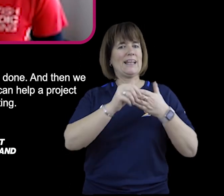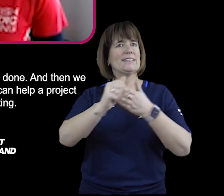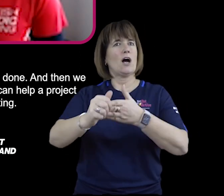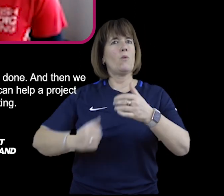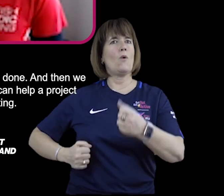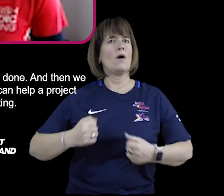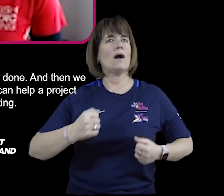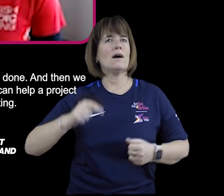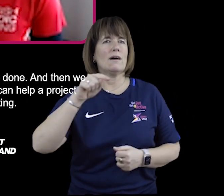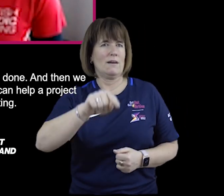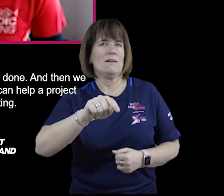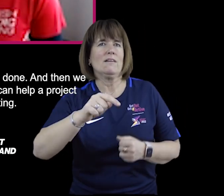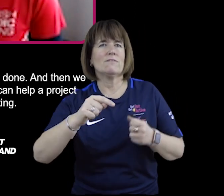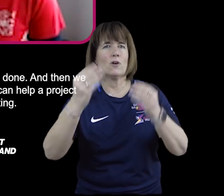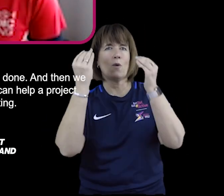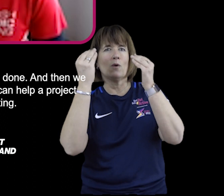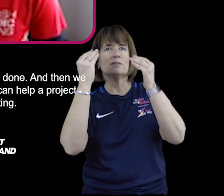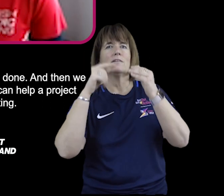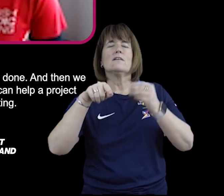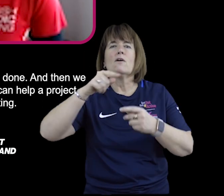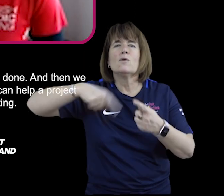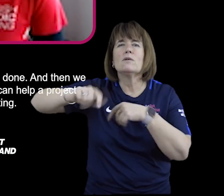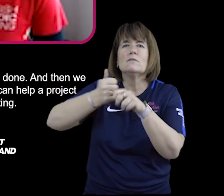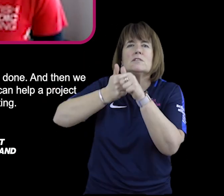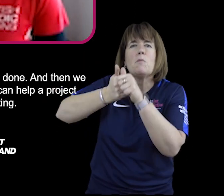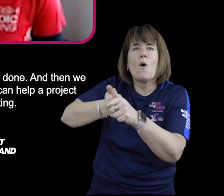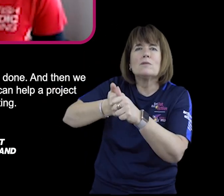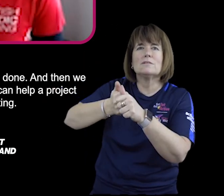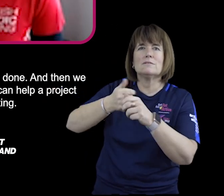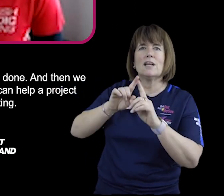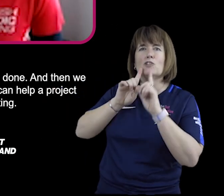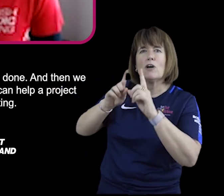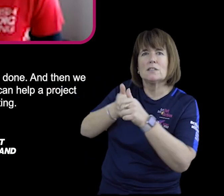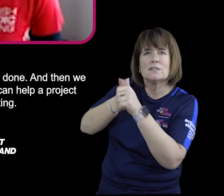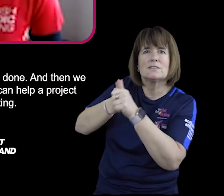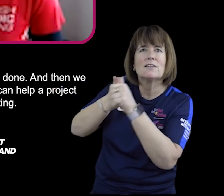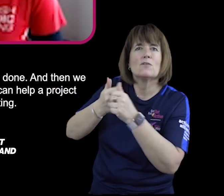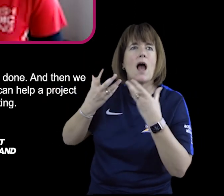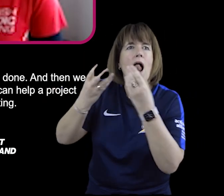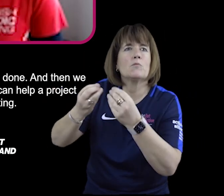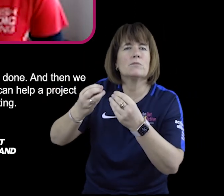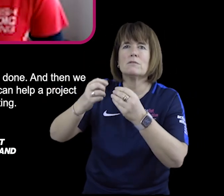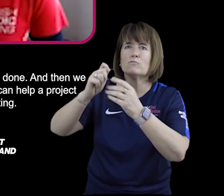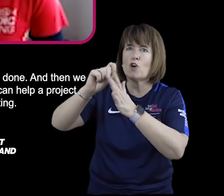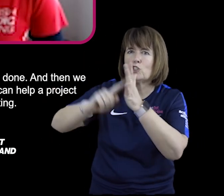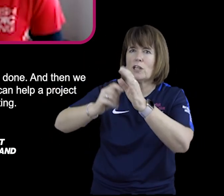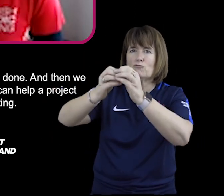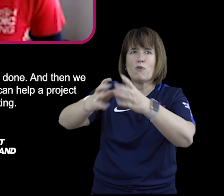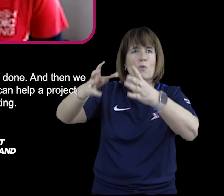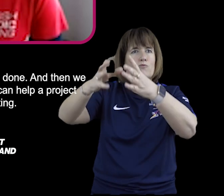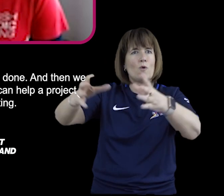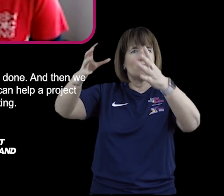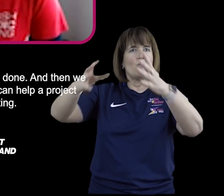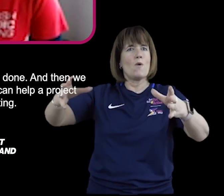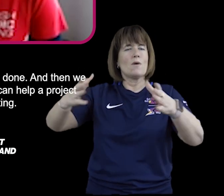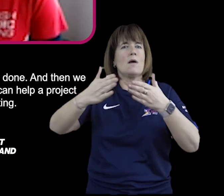support instructors so they can help a project grow, they can lead more people on regular walks, and get even more